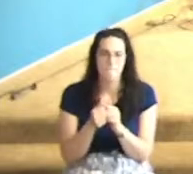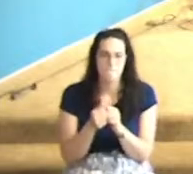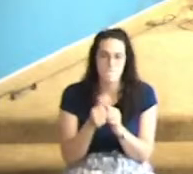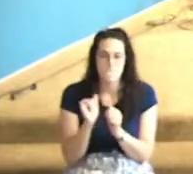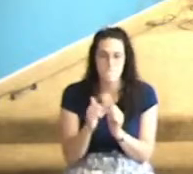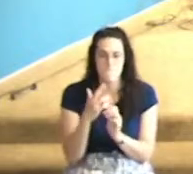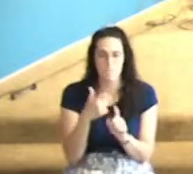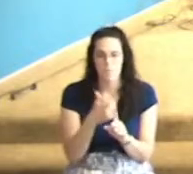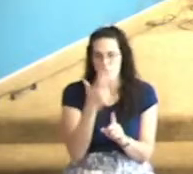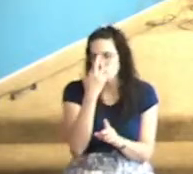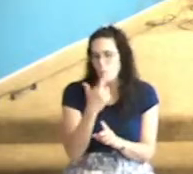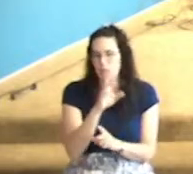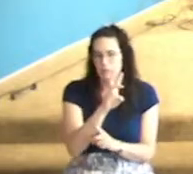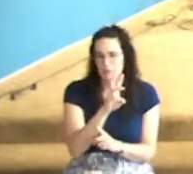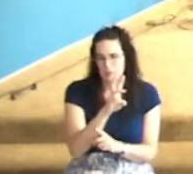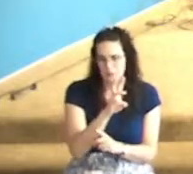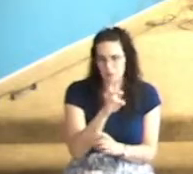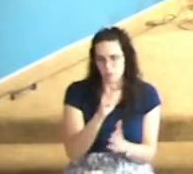2.